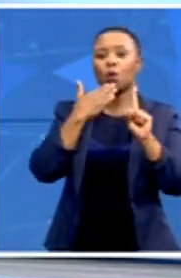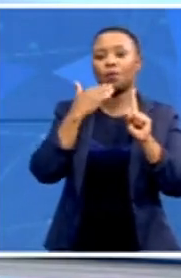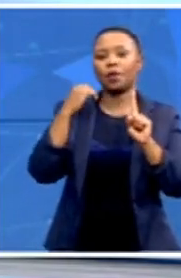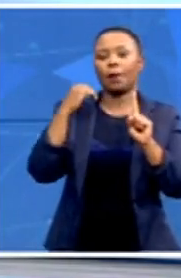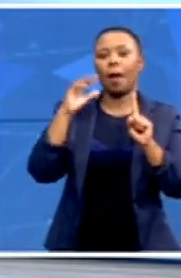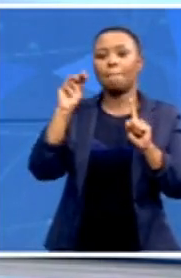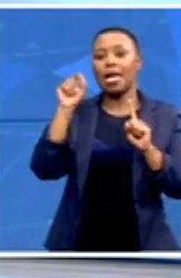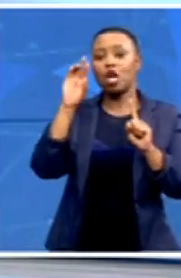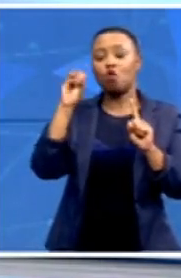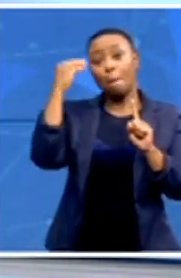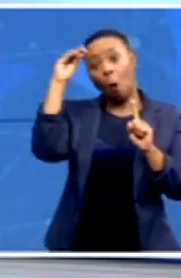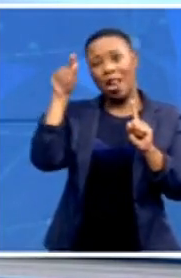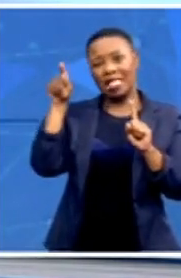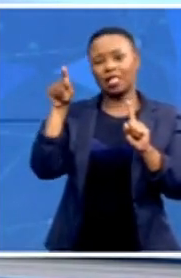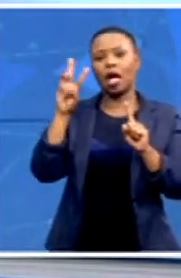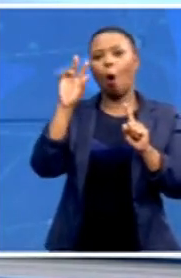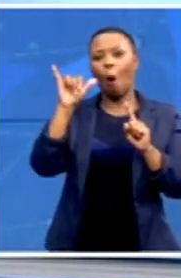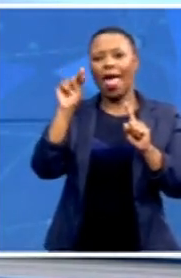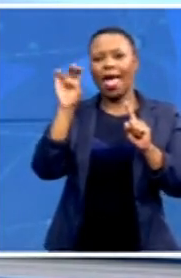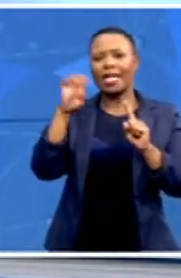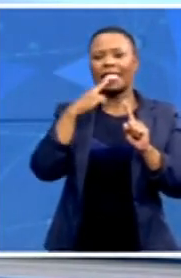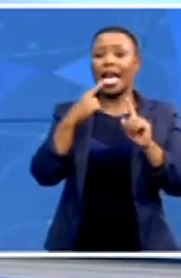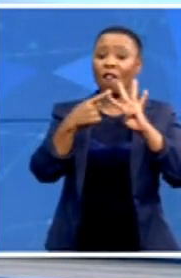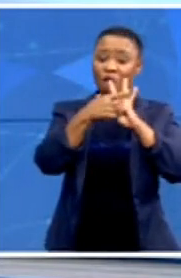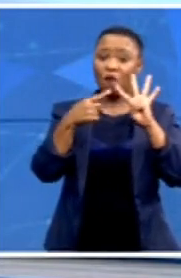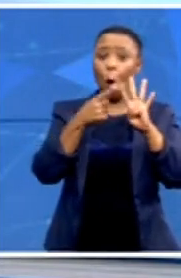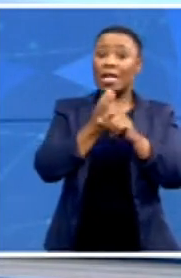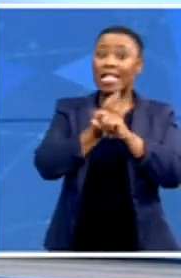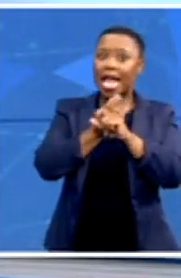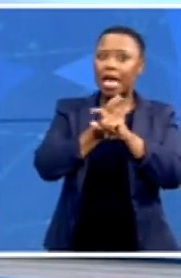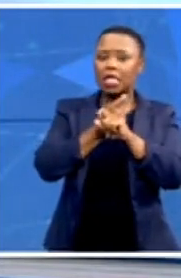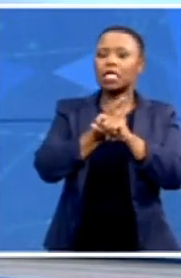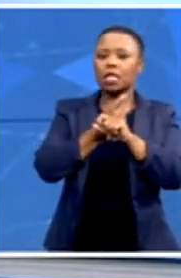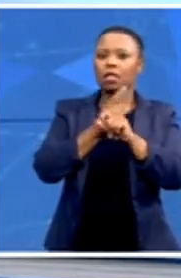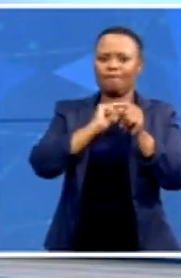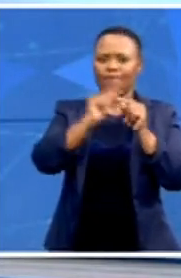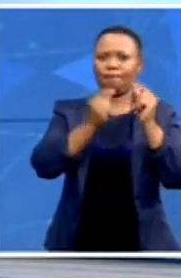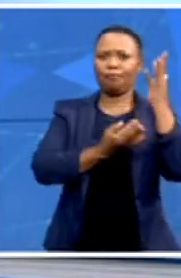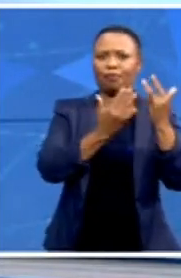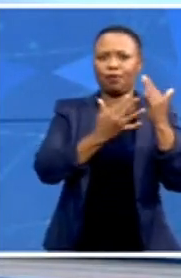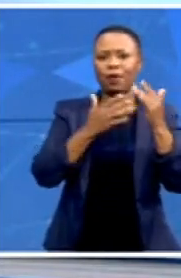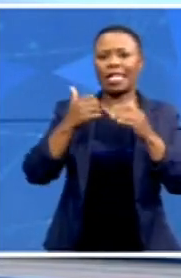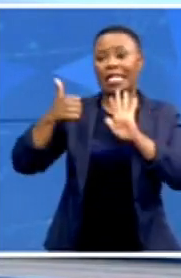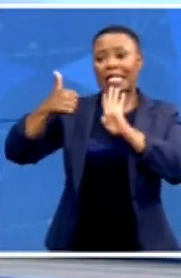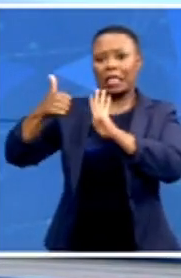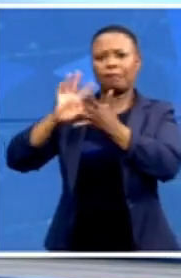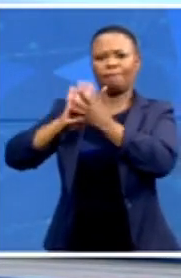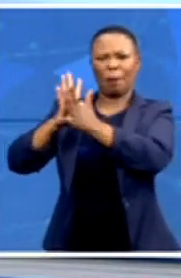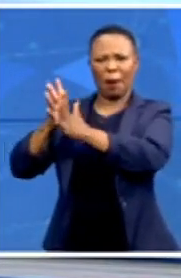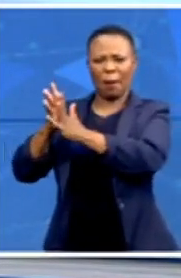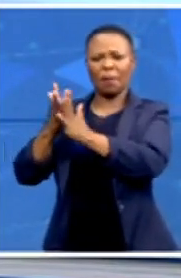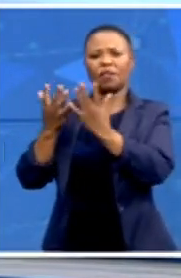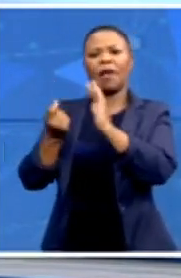four taxis were set alight, six were damaged, happened around 8 o'clock this morning. With regards to the circumstances